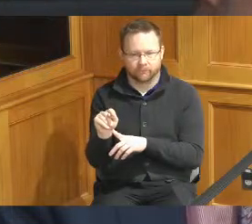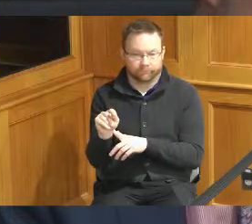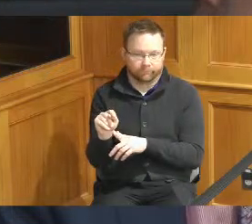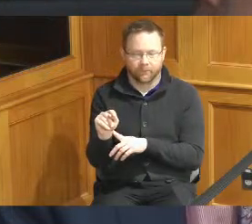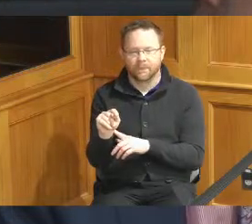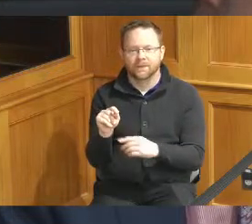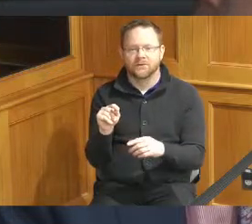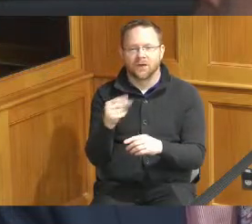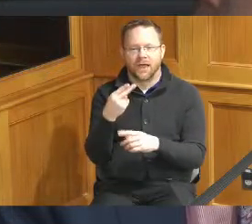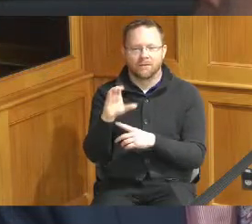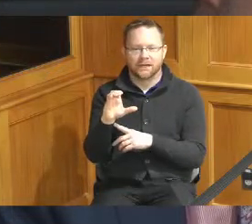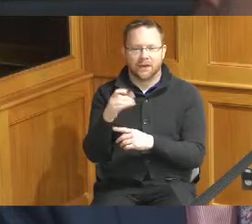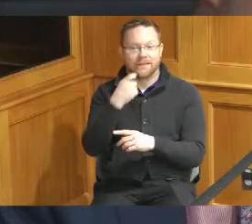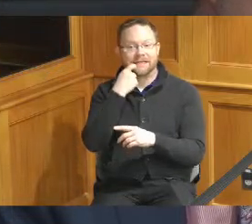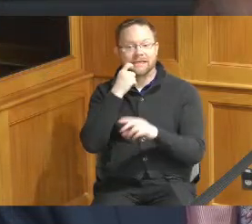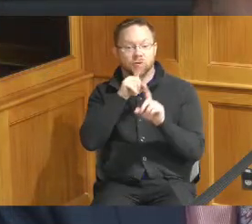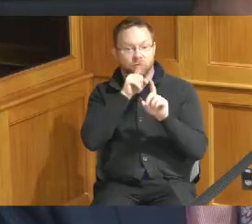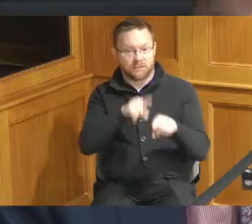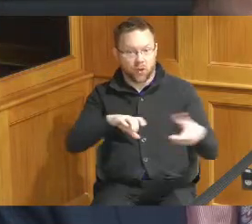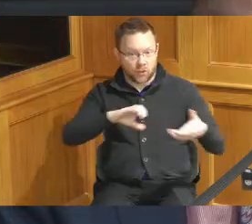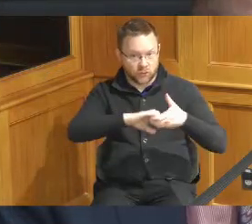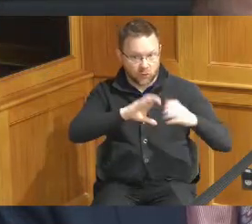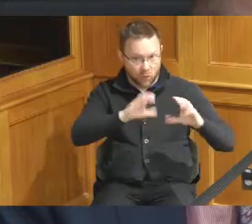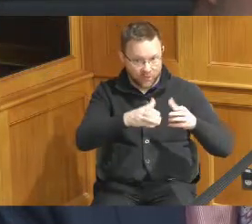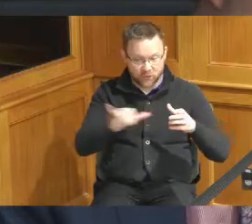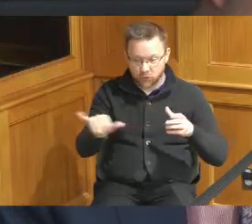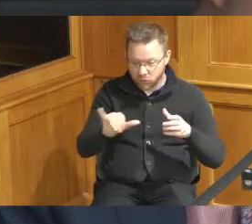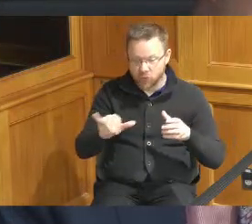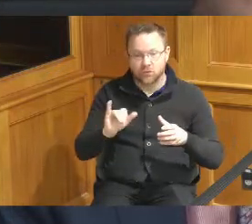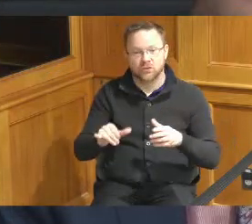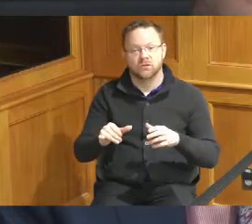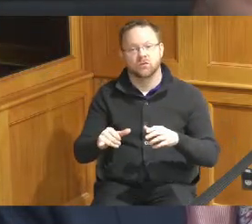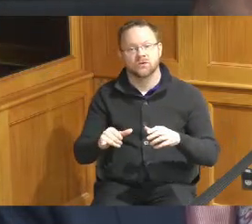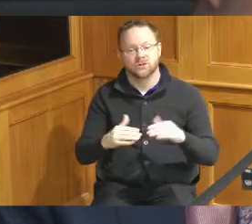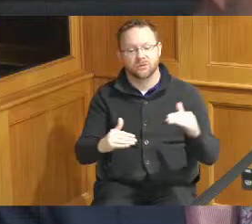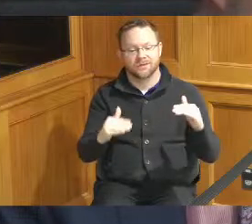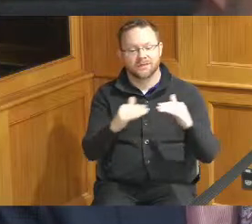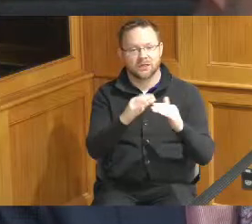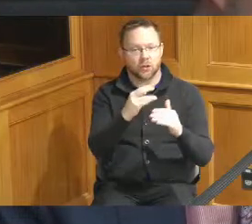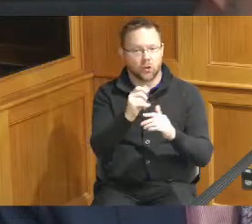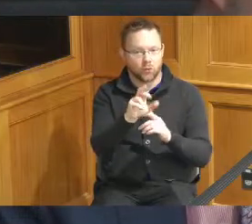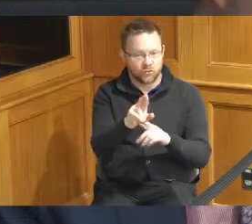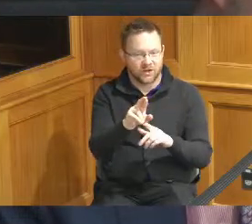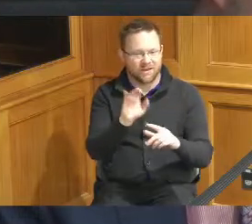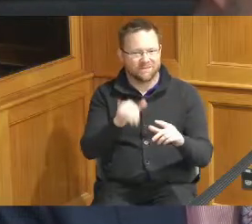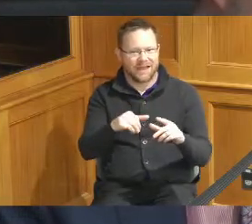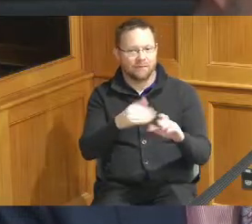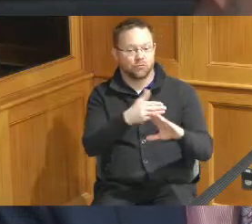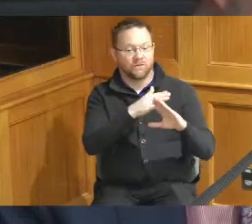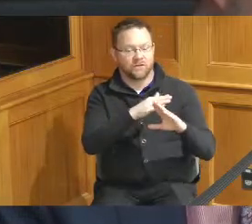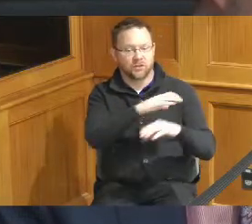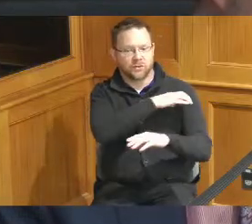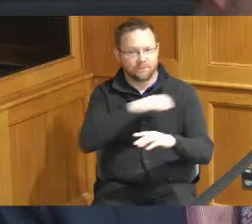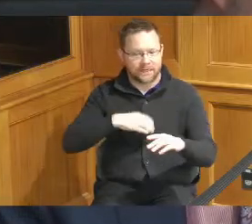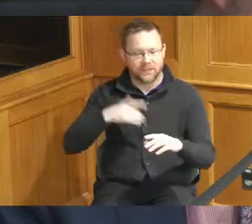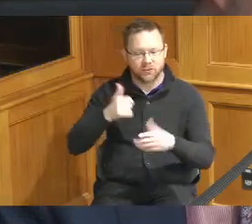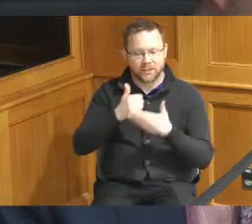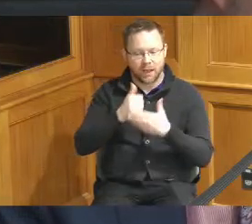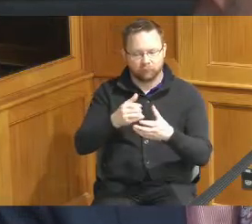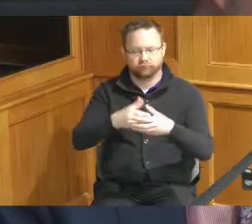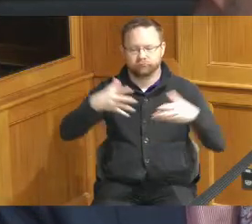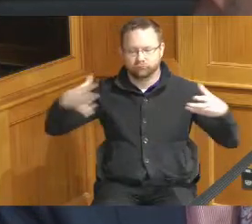on the Hamilton County Addiction Response Coalition as co-chair of the Prevention Committee and helped expand treatment and recovery